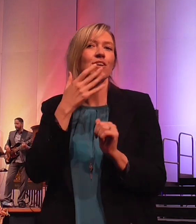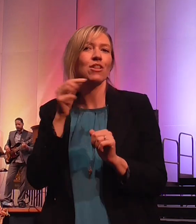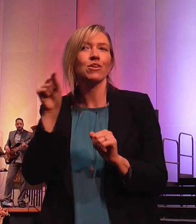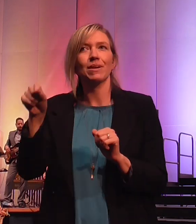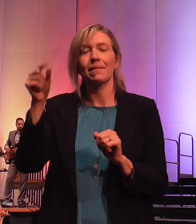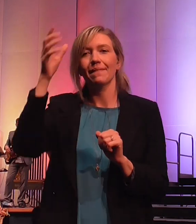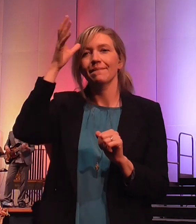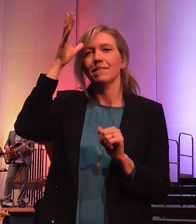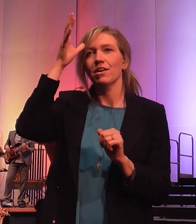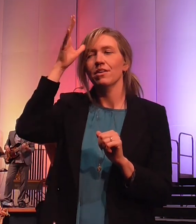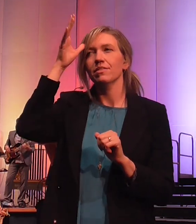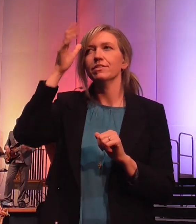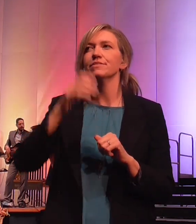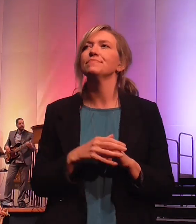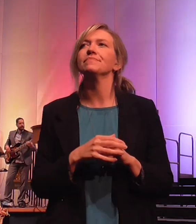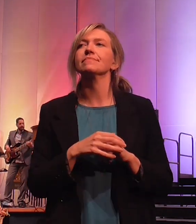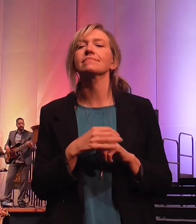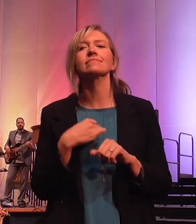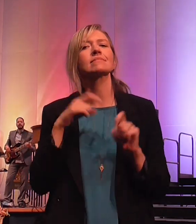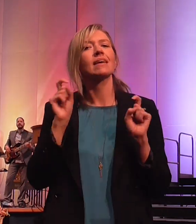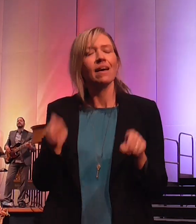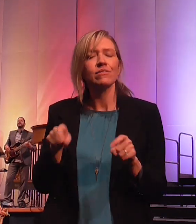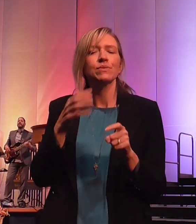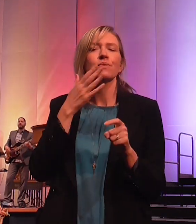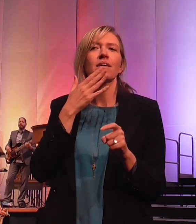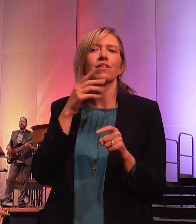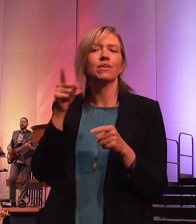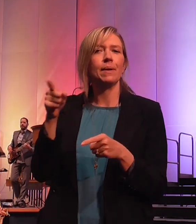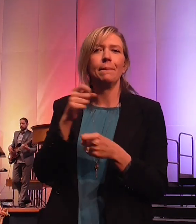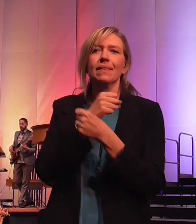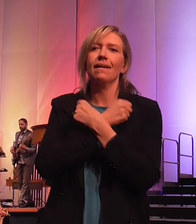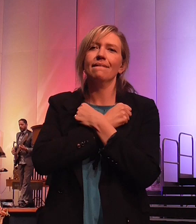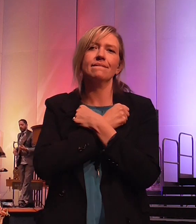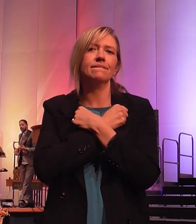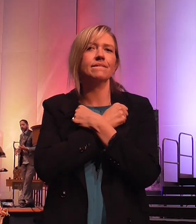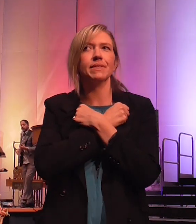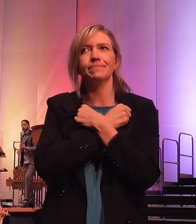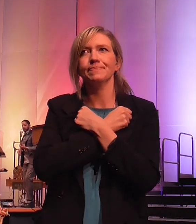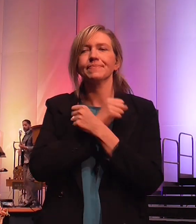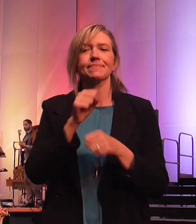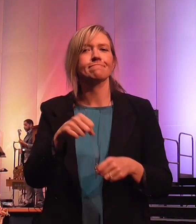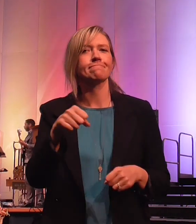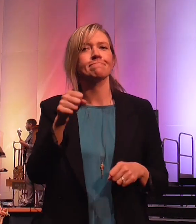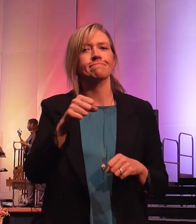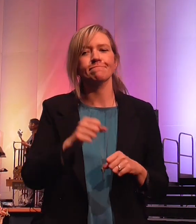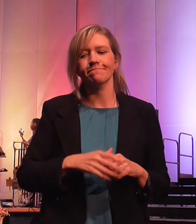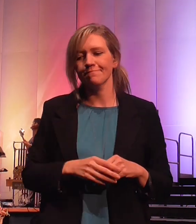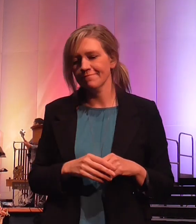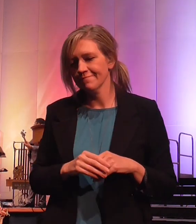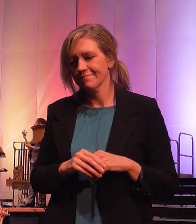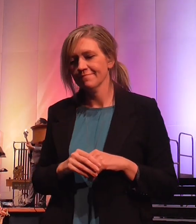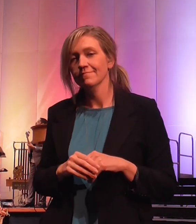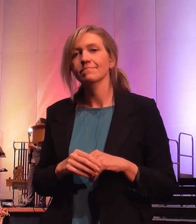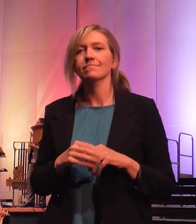him father. Color him father. I have to color him love. Yes, I will. Color him